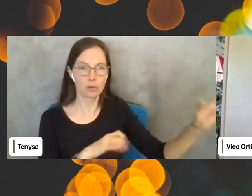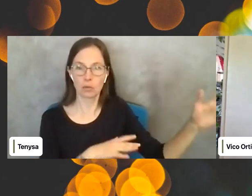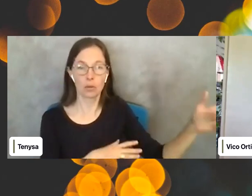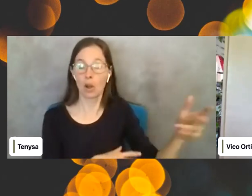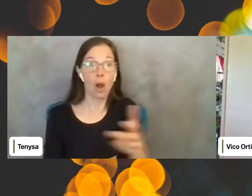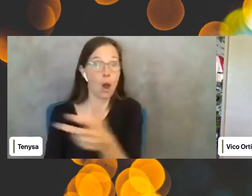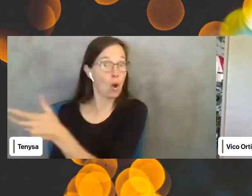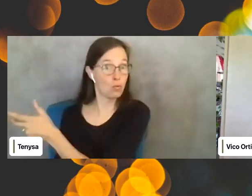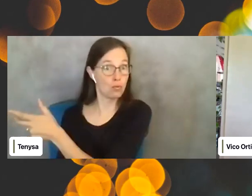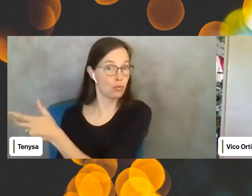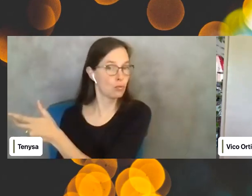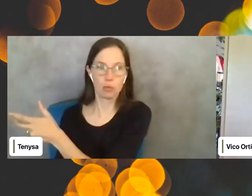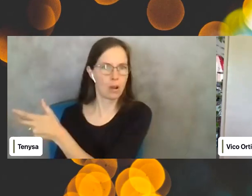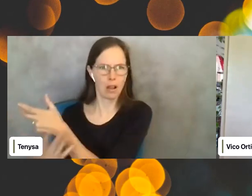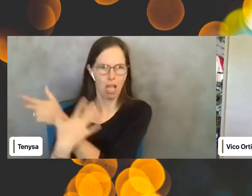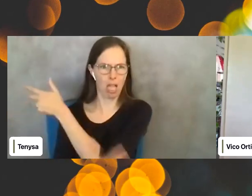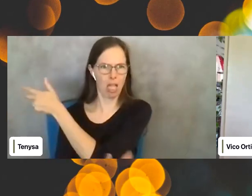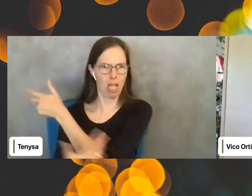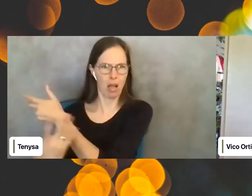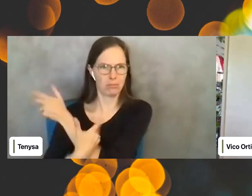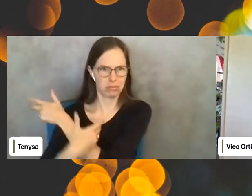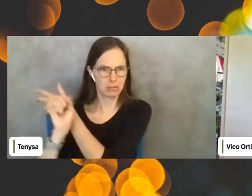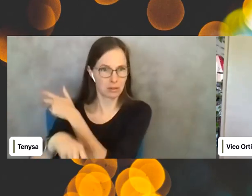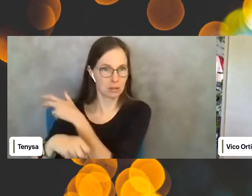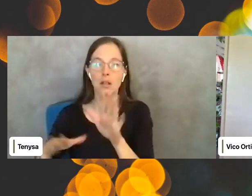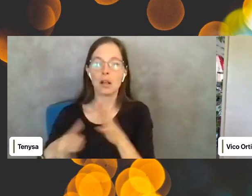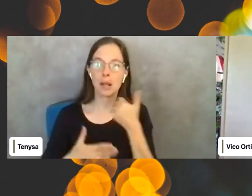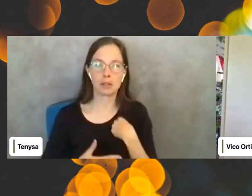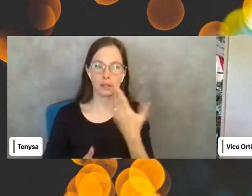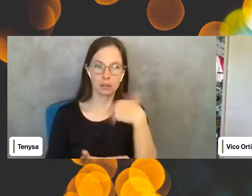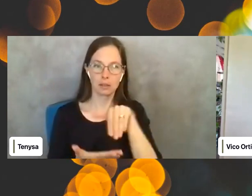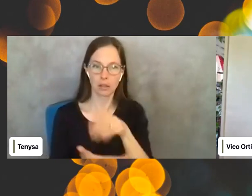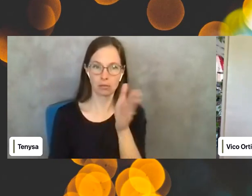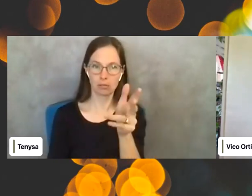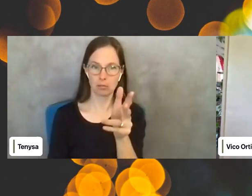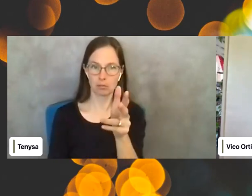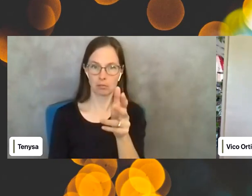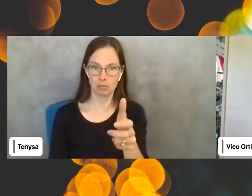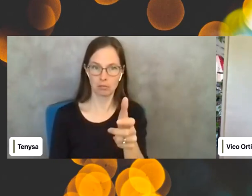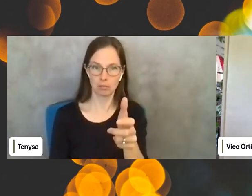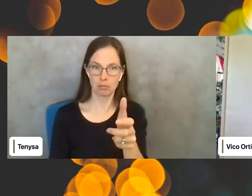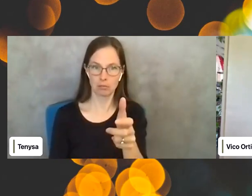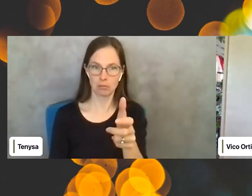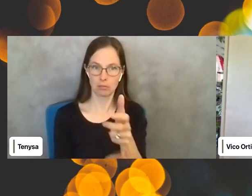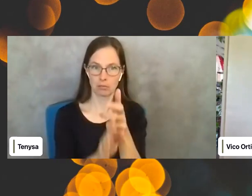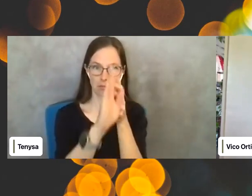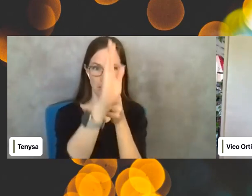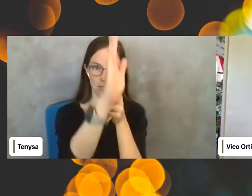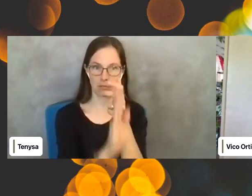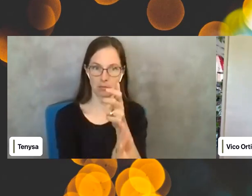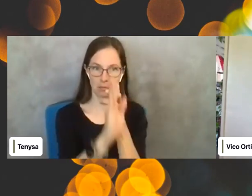exposes all of this. I'm going to be nice and centered in my on guard with my